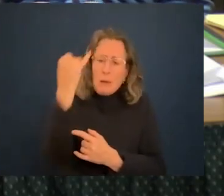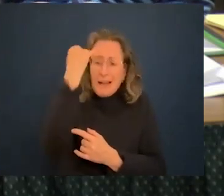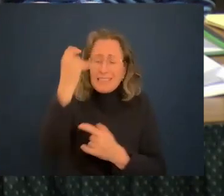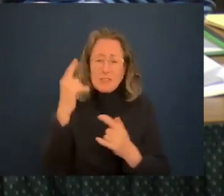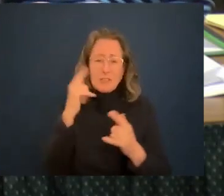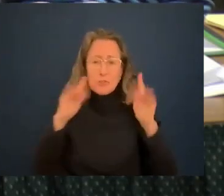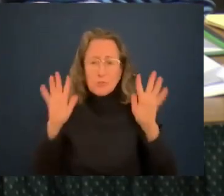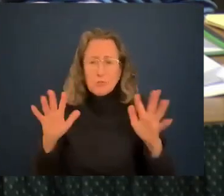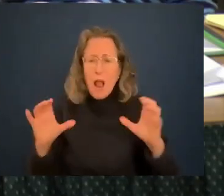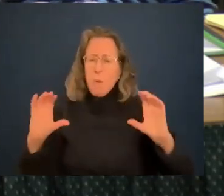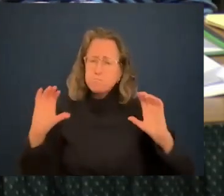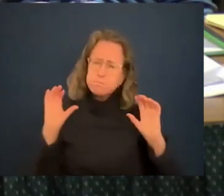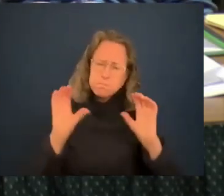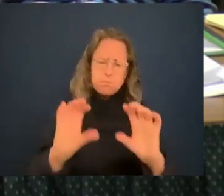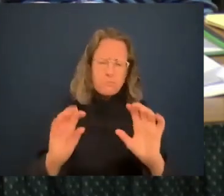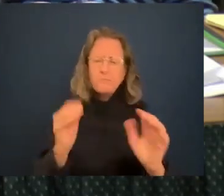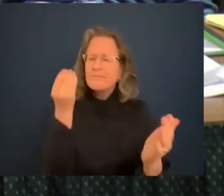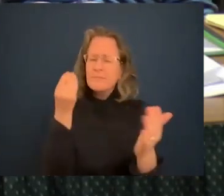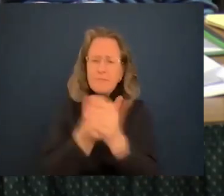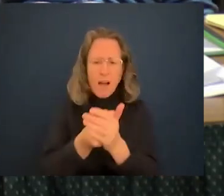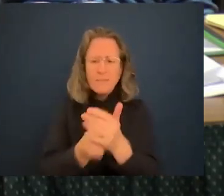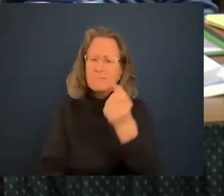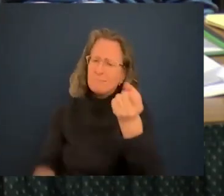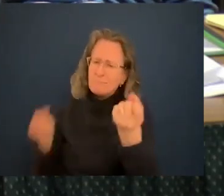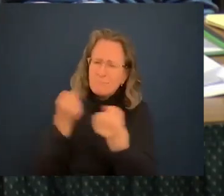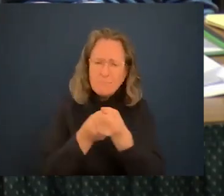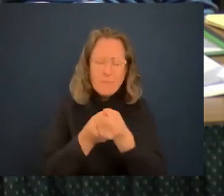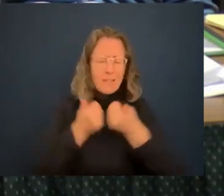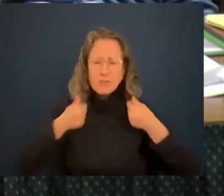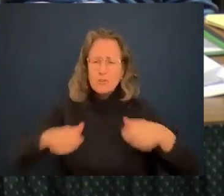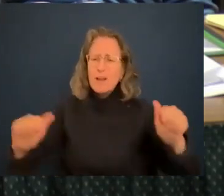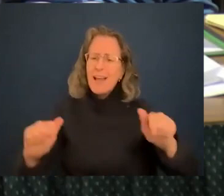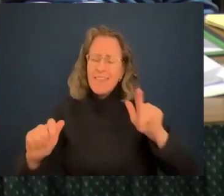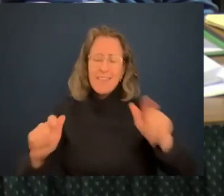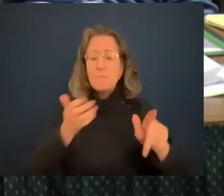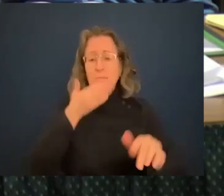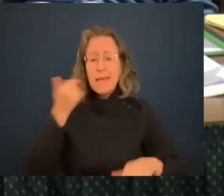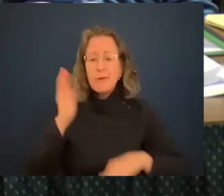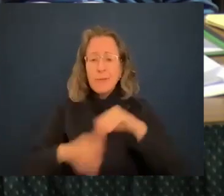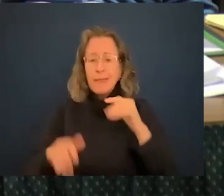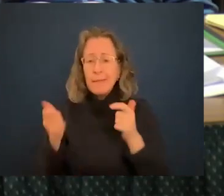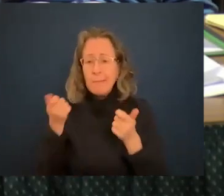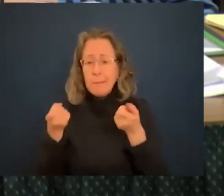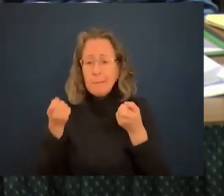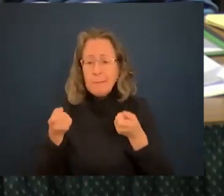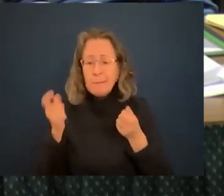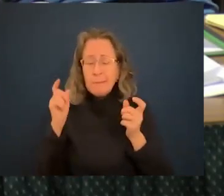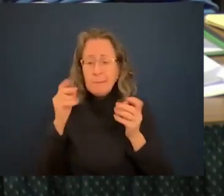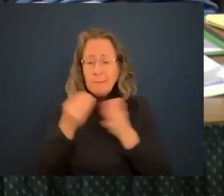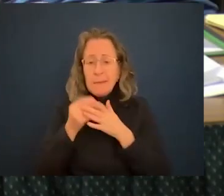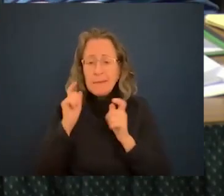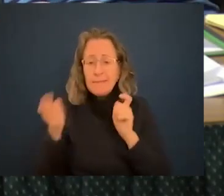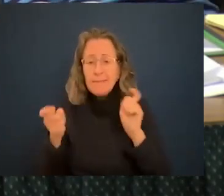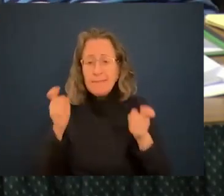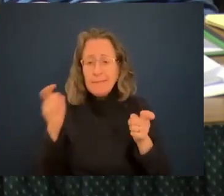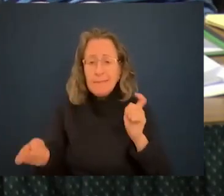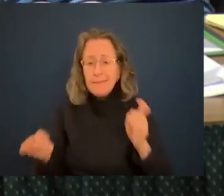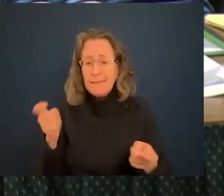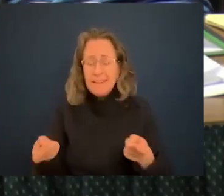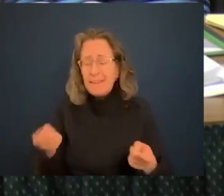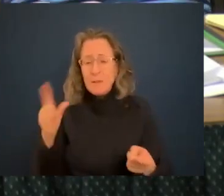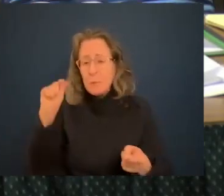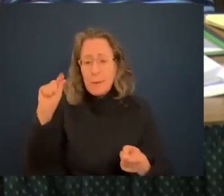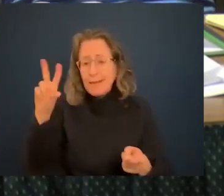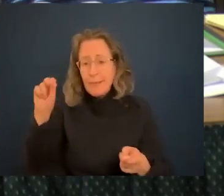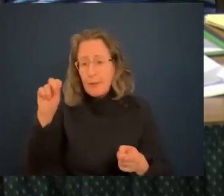to spread it out in some sort of process where we're soliciting any kind of ideas and then got 20 to 30 things I really don't like